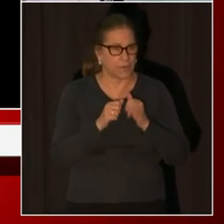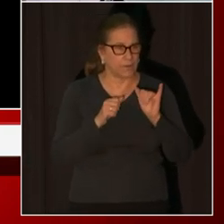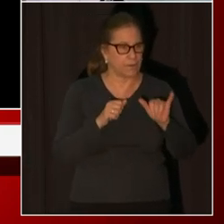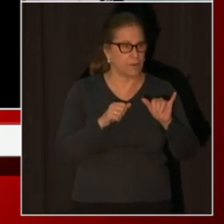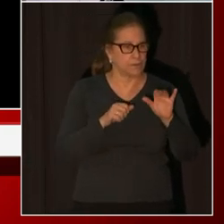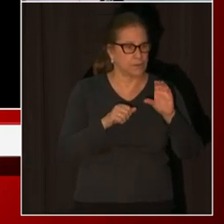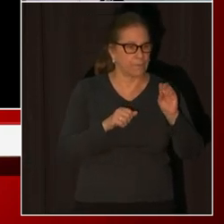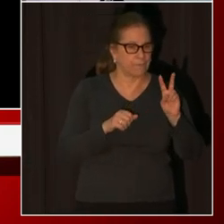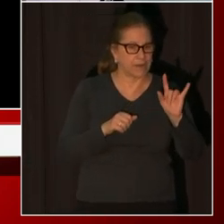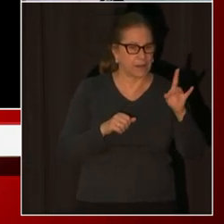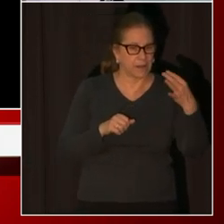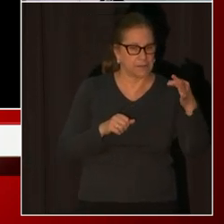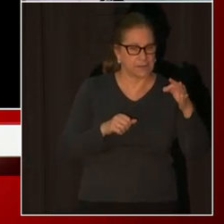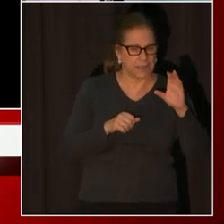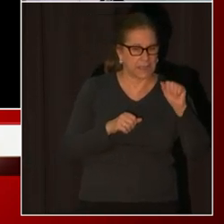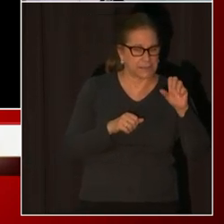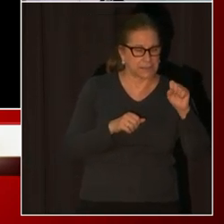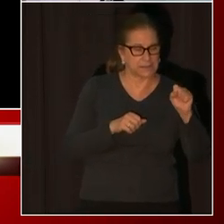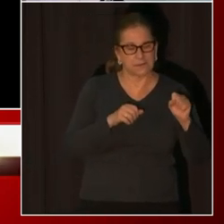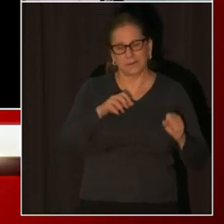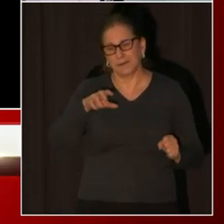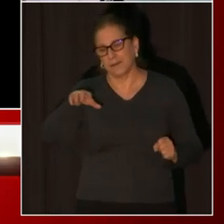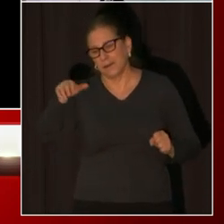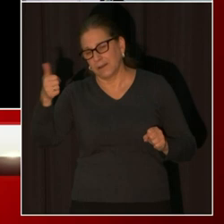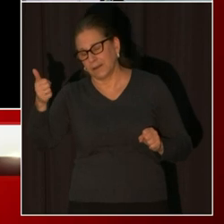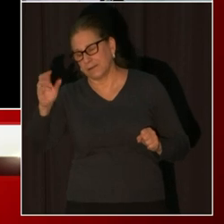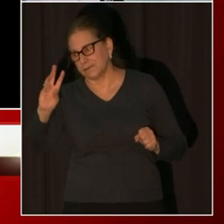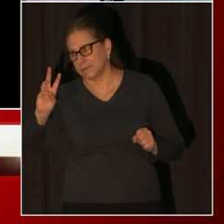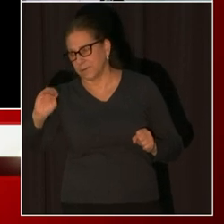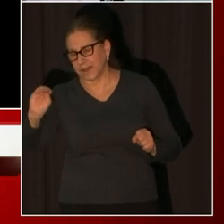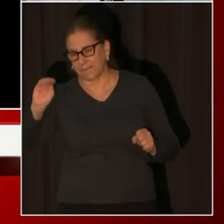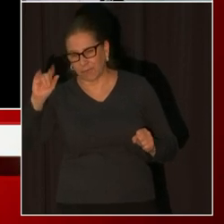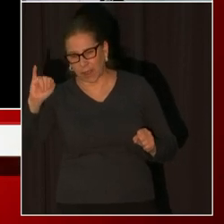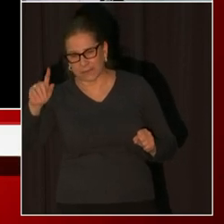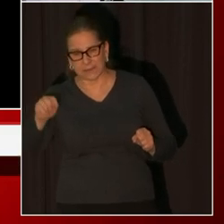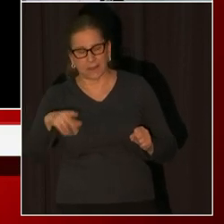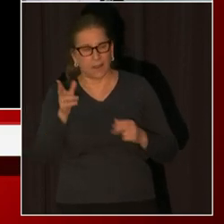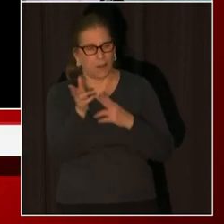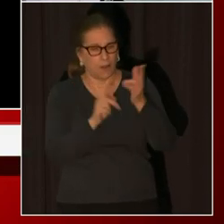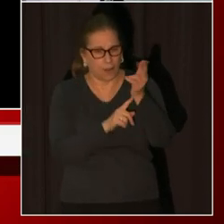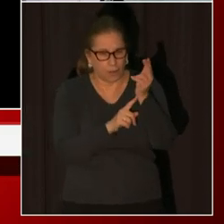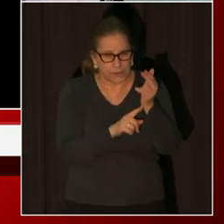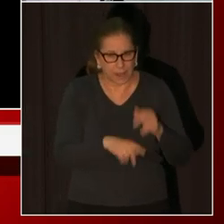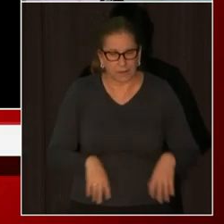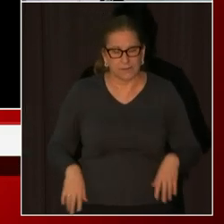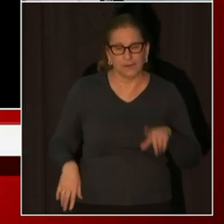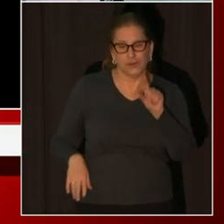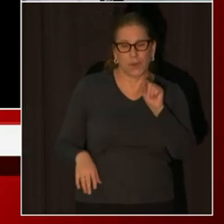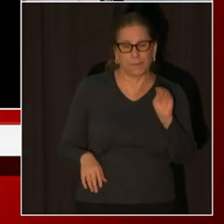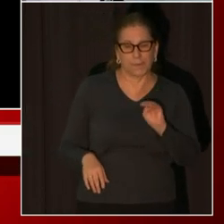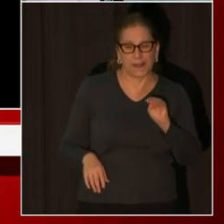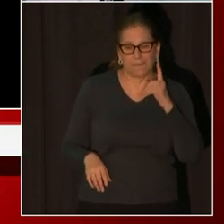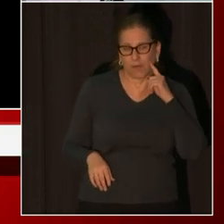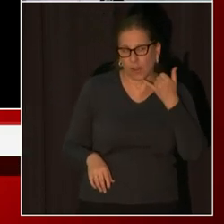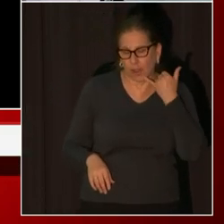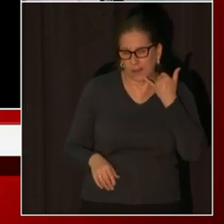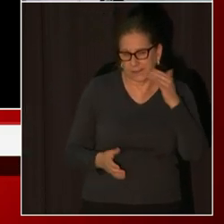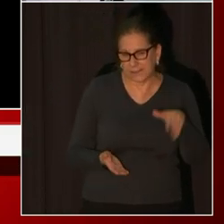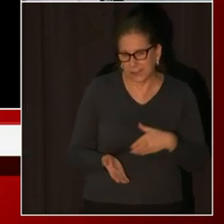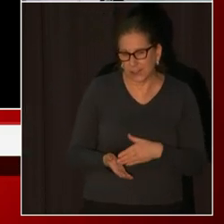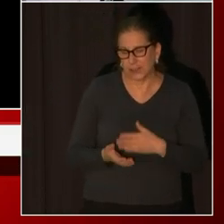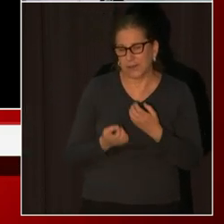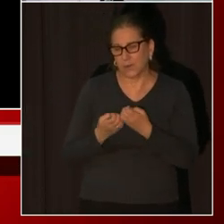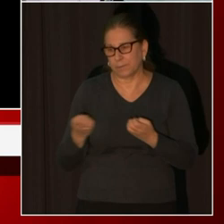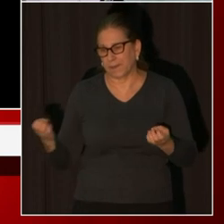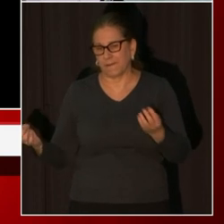support. $6 million for hotels for quarantine. $20 million for call centers, equipment and food and more.